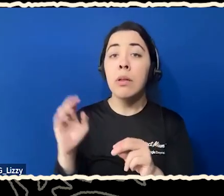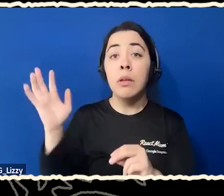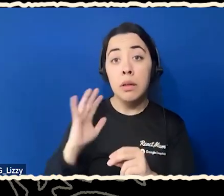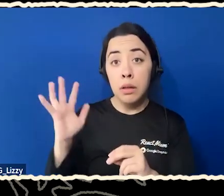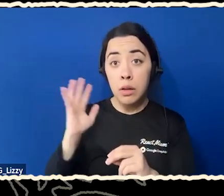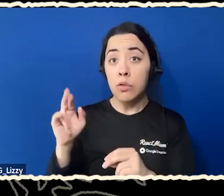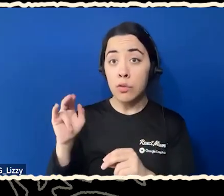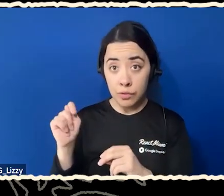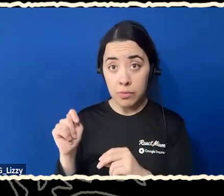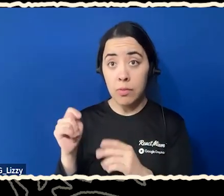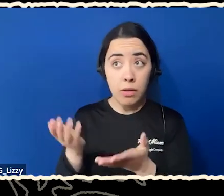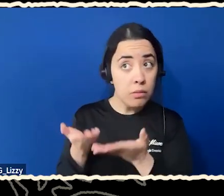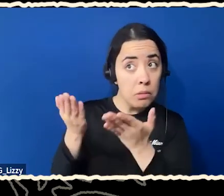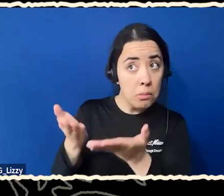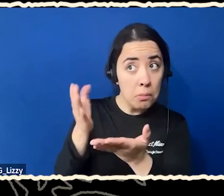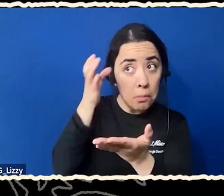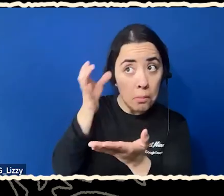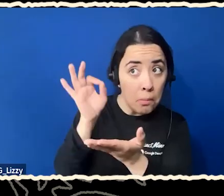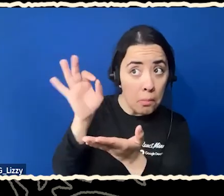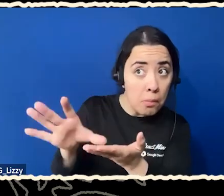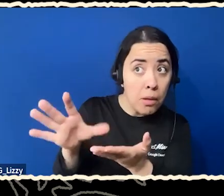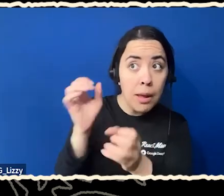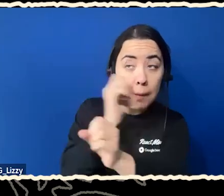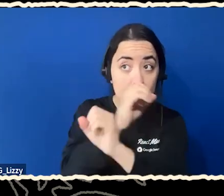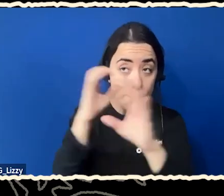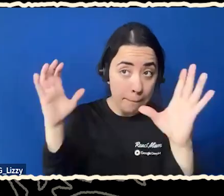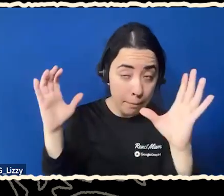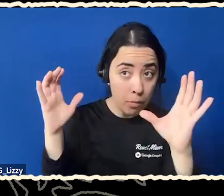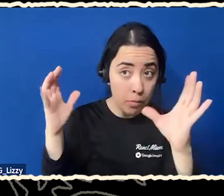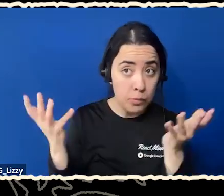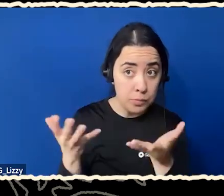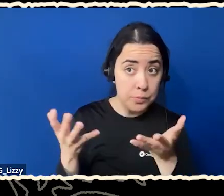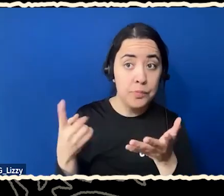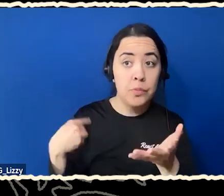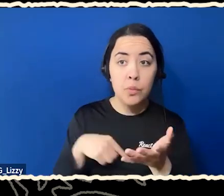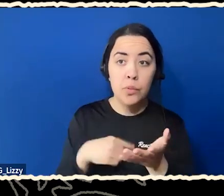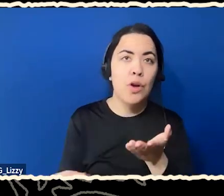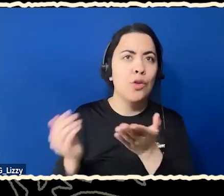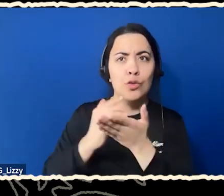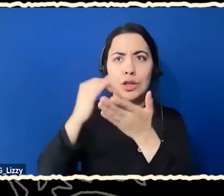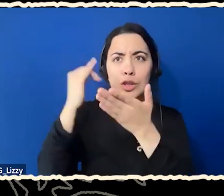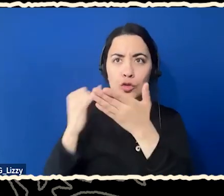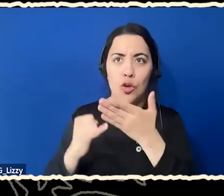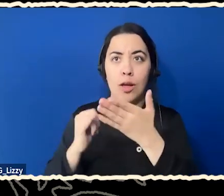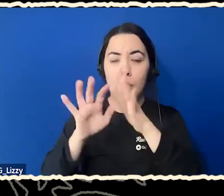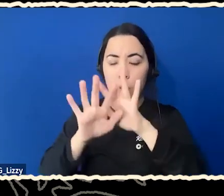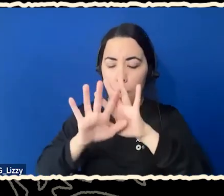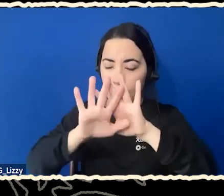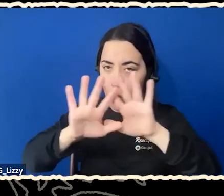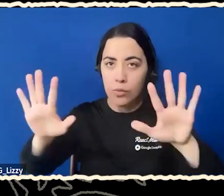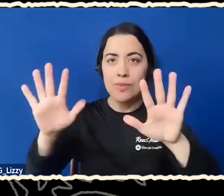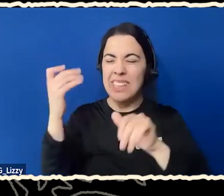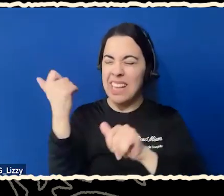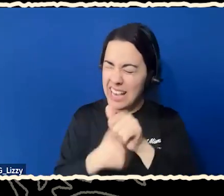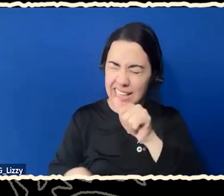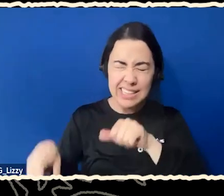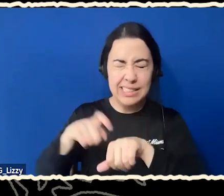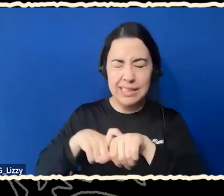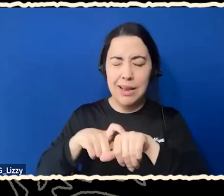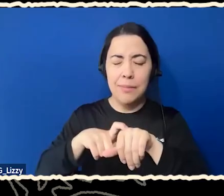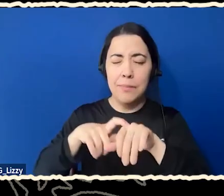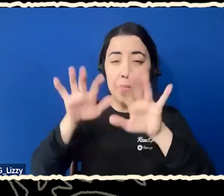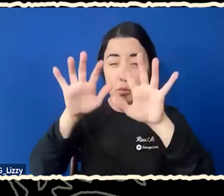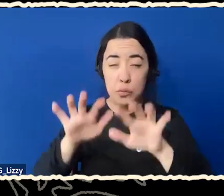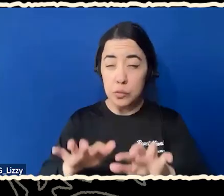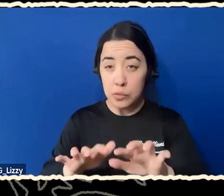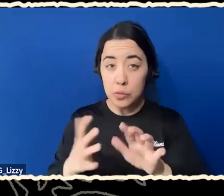the idea of rendering as imagine that we're redrawing the whole screen every time. But in